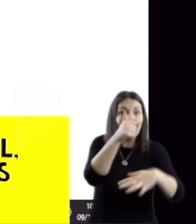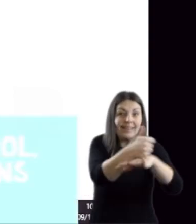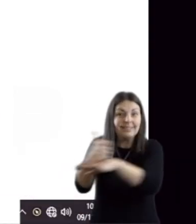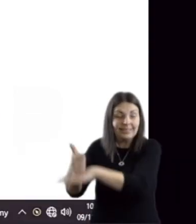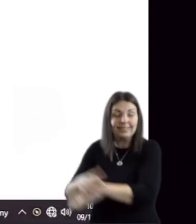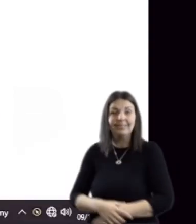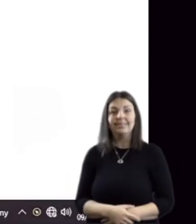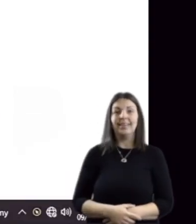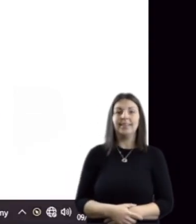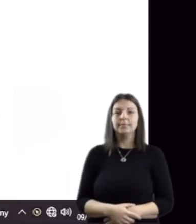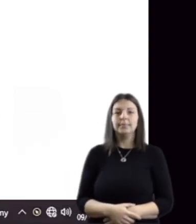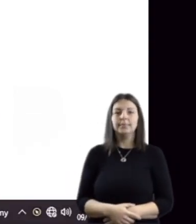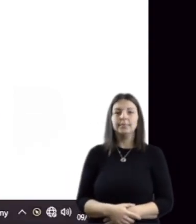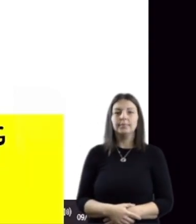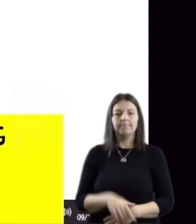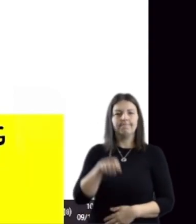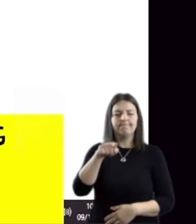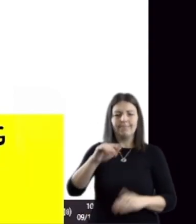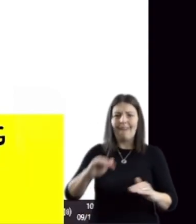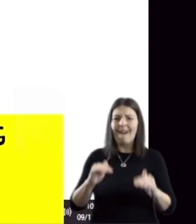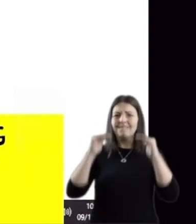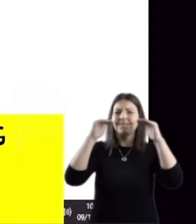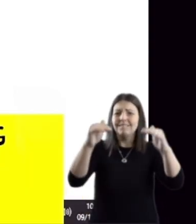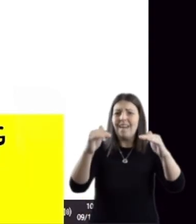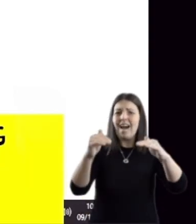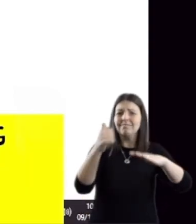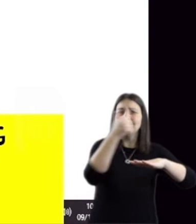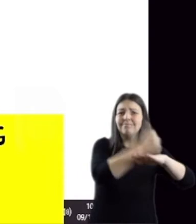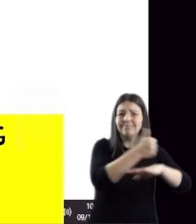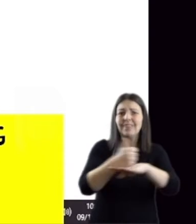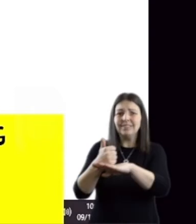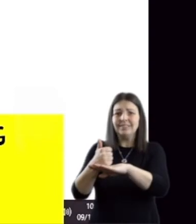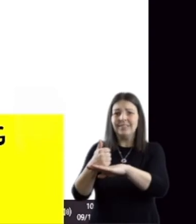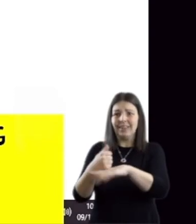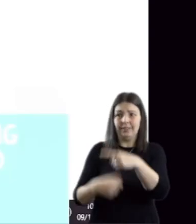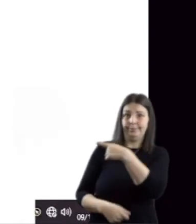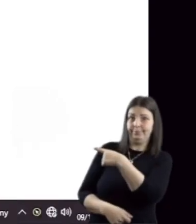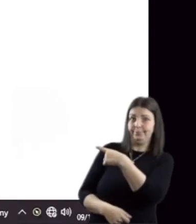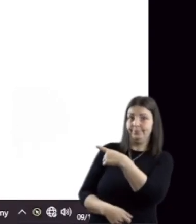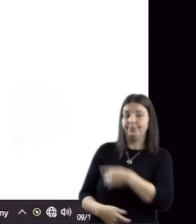For most routers, you can set parental controls by logging into your online account.